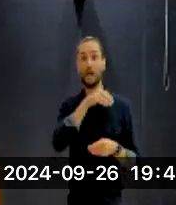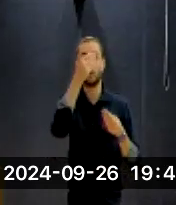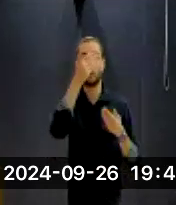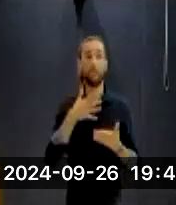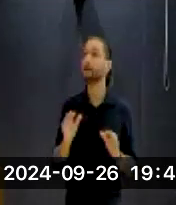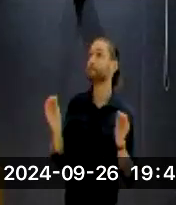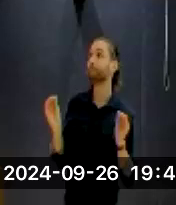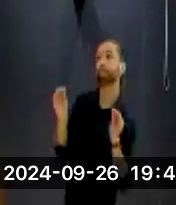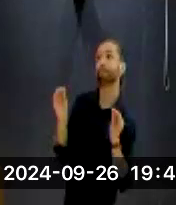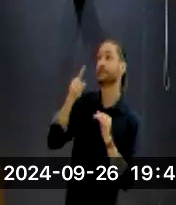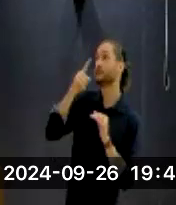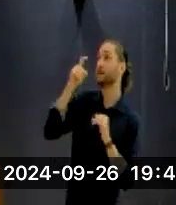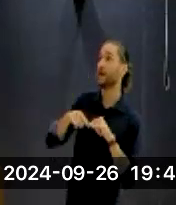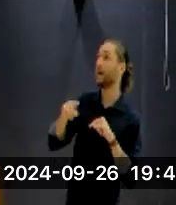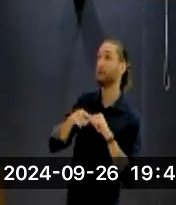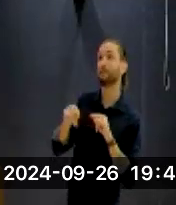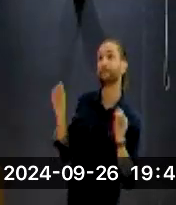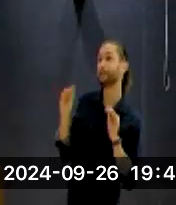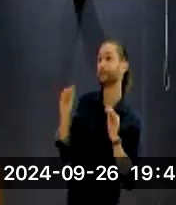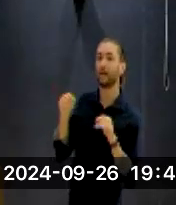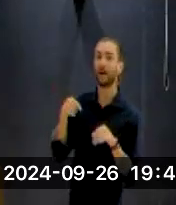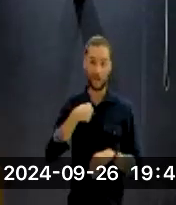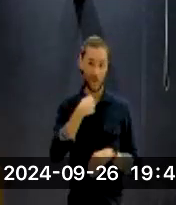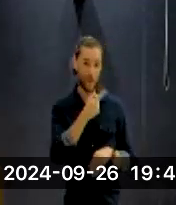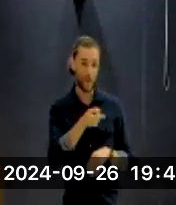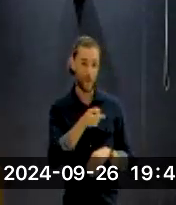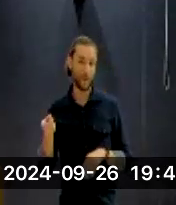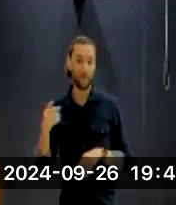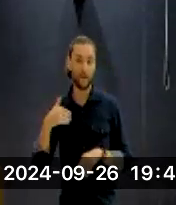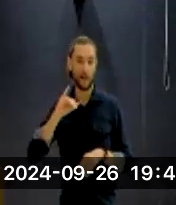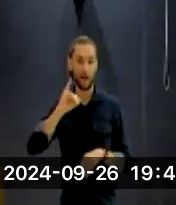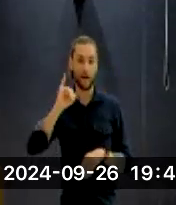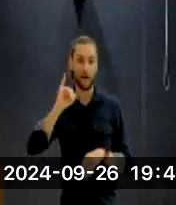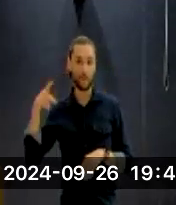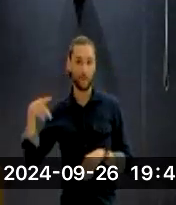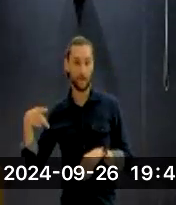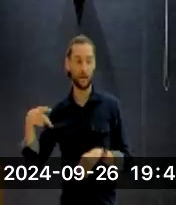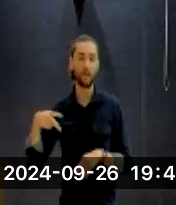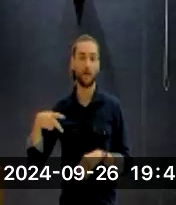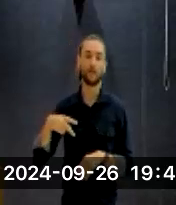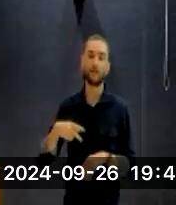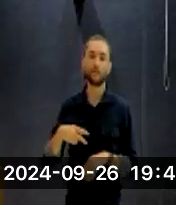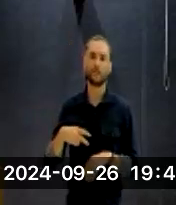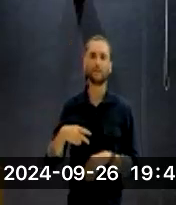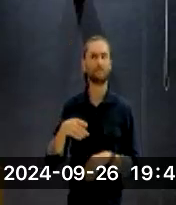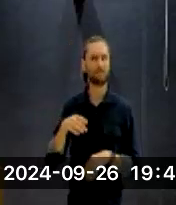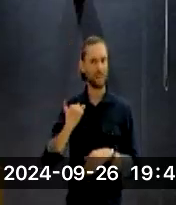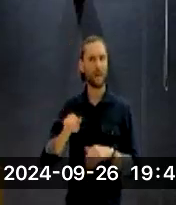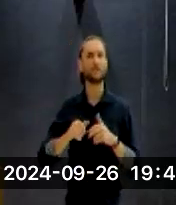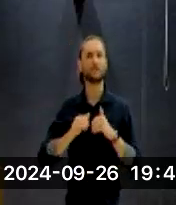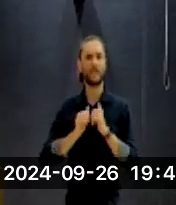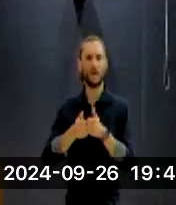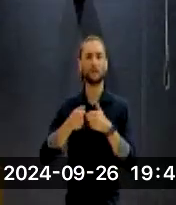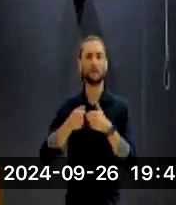camp because I had told them that he had an IEP. So that was how it started. And that was